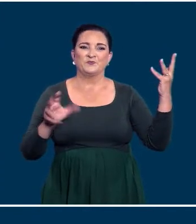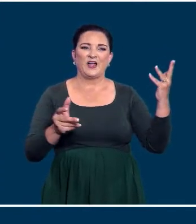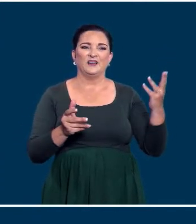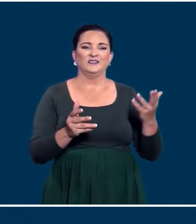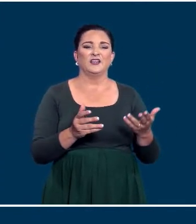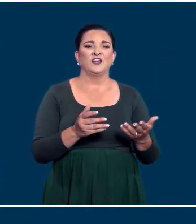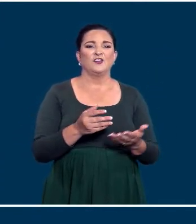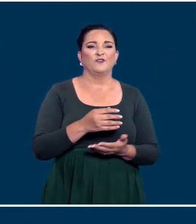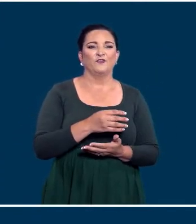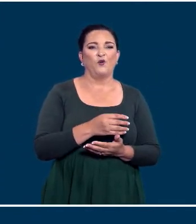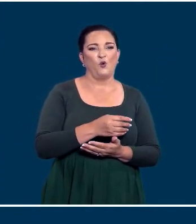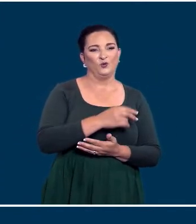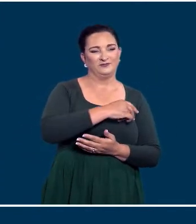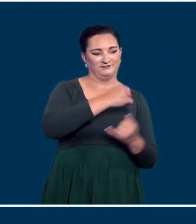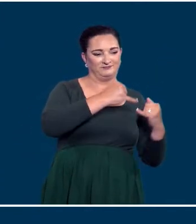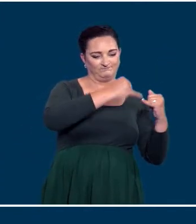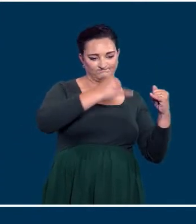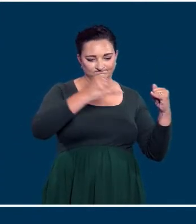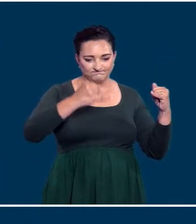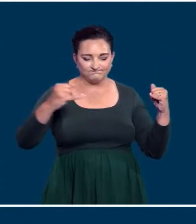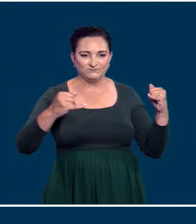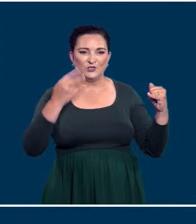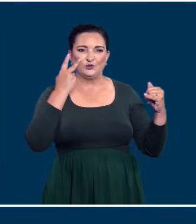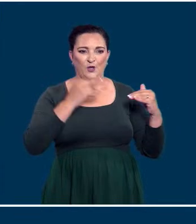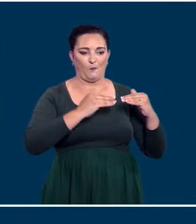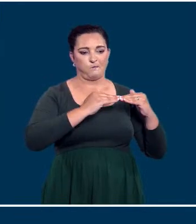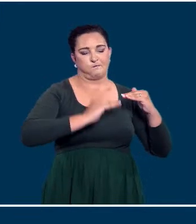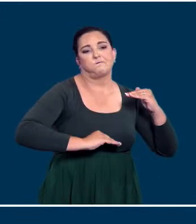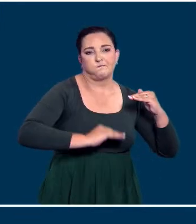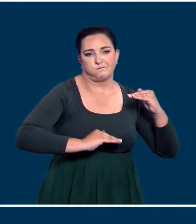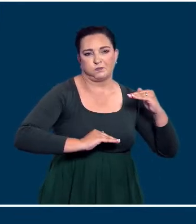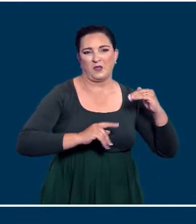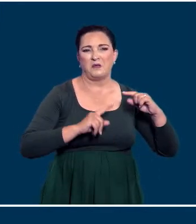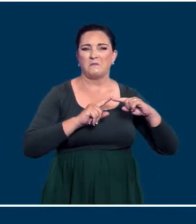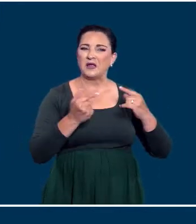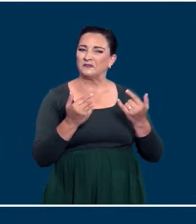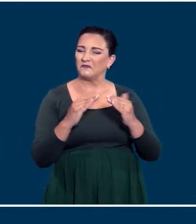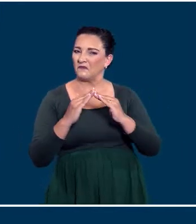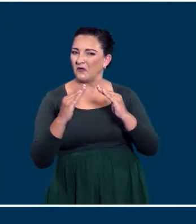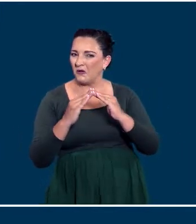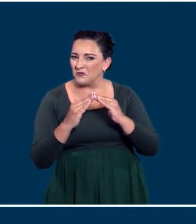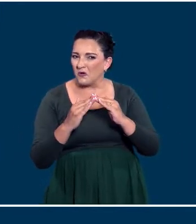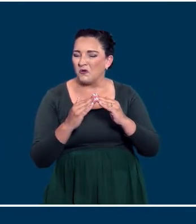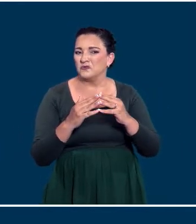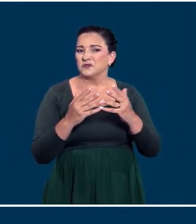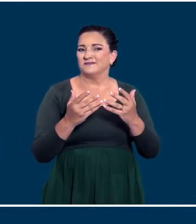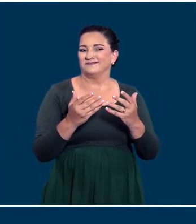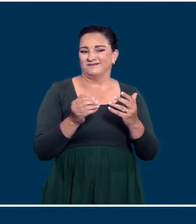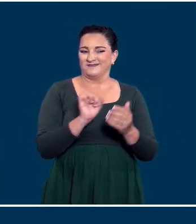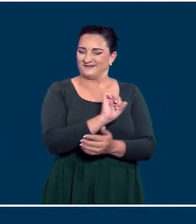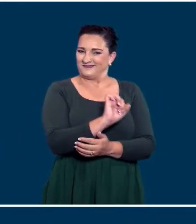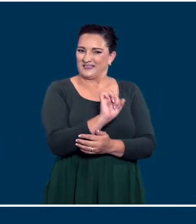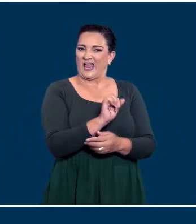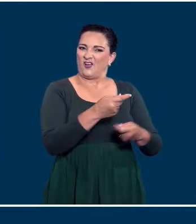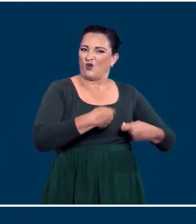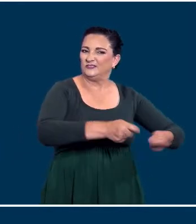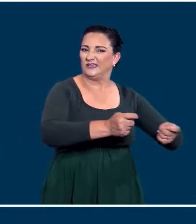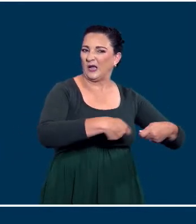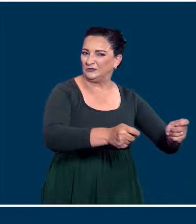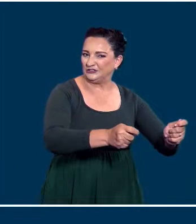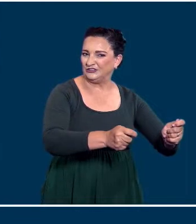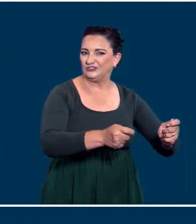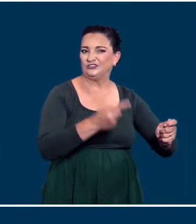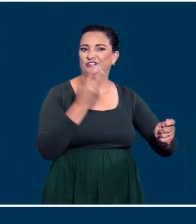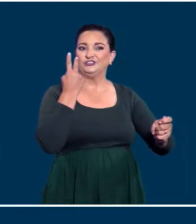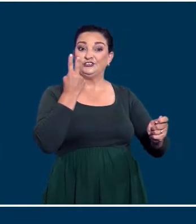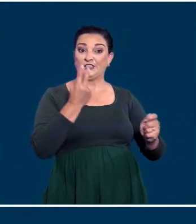adding to this better household consumption profile. You can see on the left-hand graph